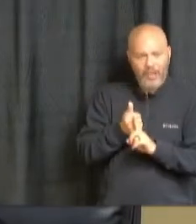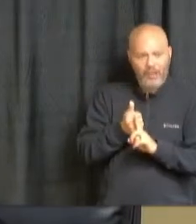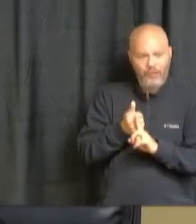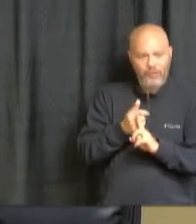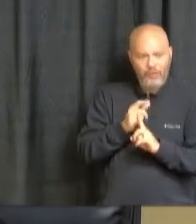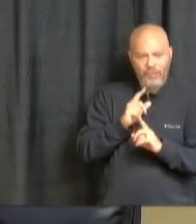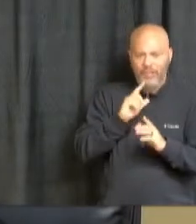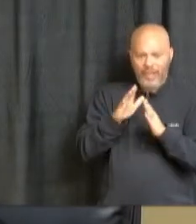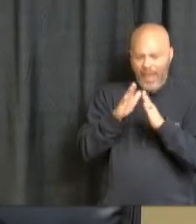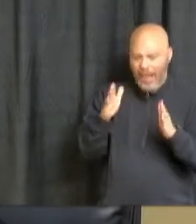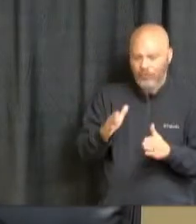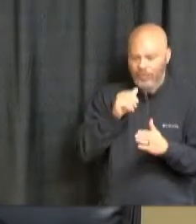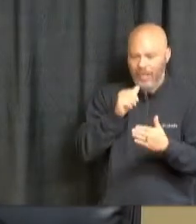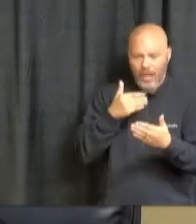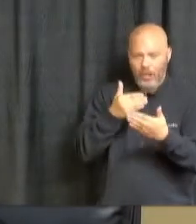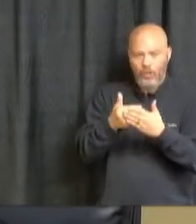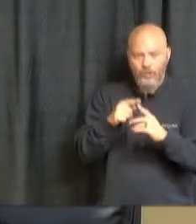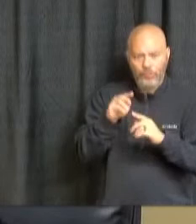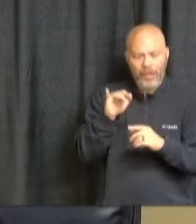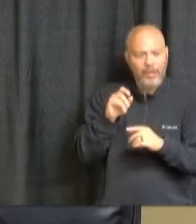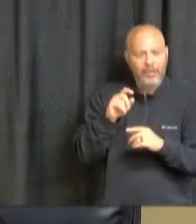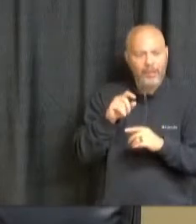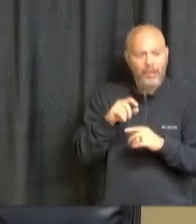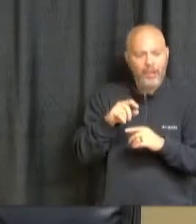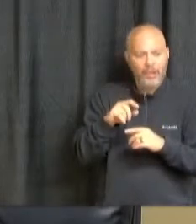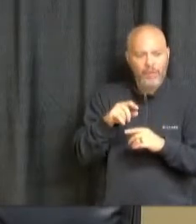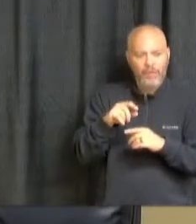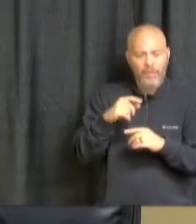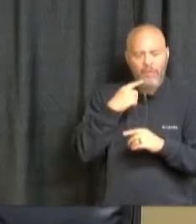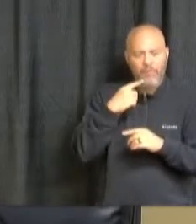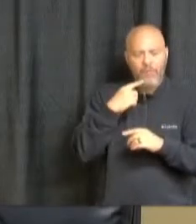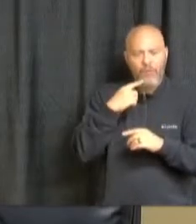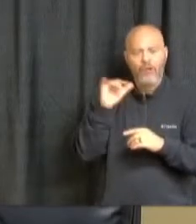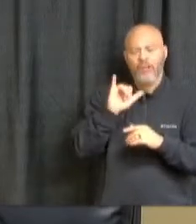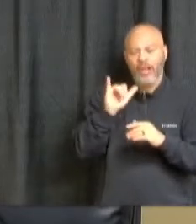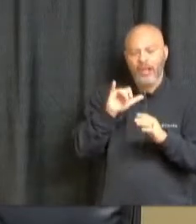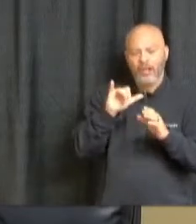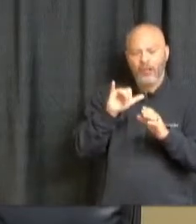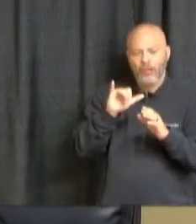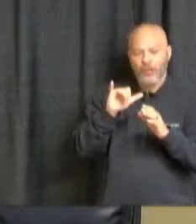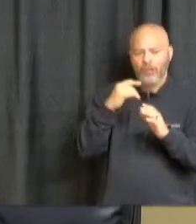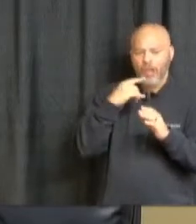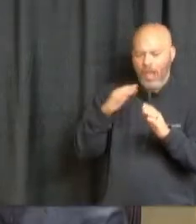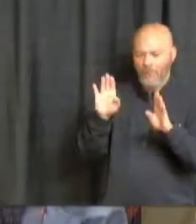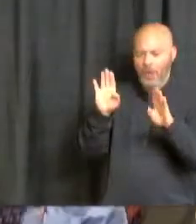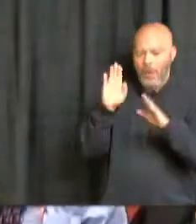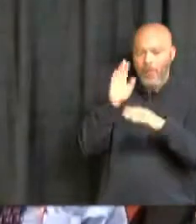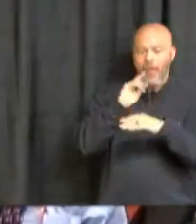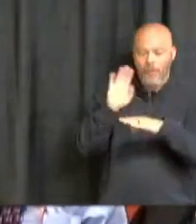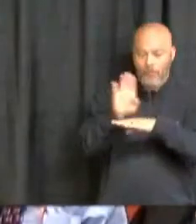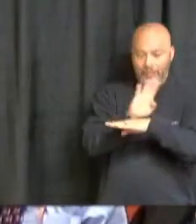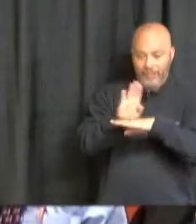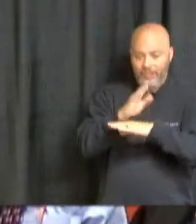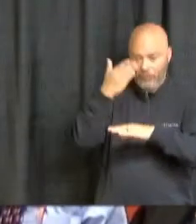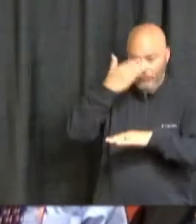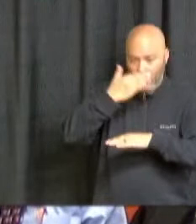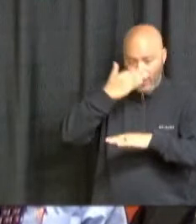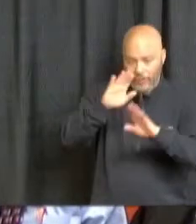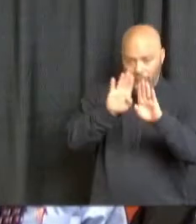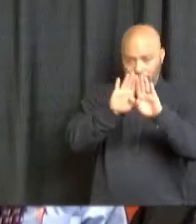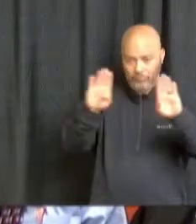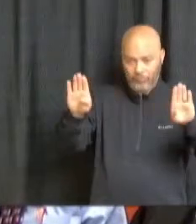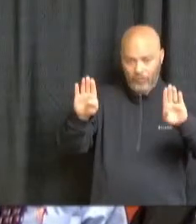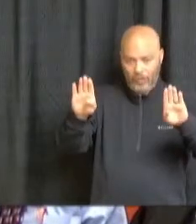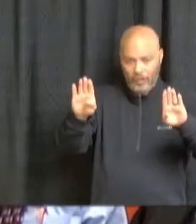be close to Madison Street. There'll The be apart- like a the, row, there'll be like a row of commercial buildings in the front and then, right here.